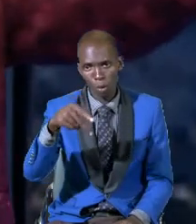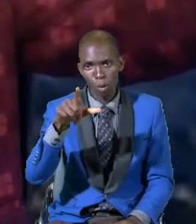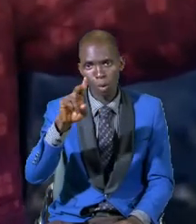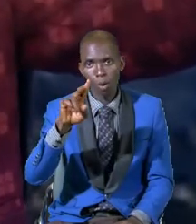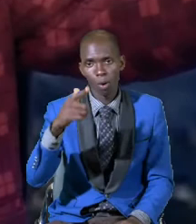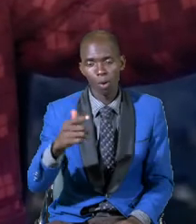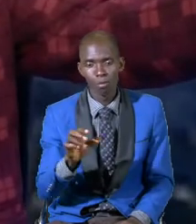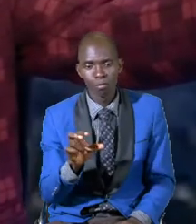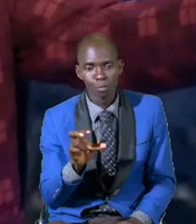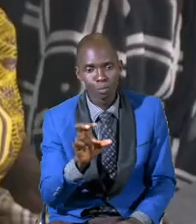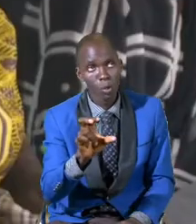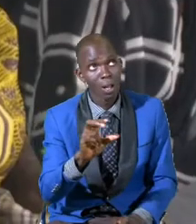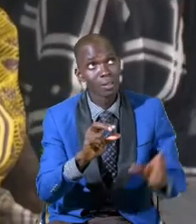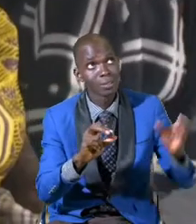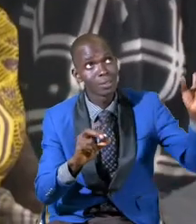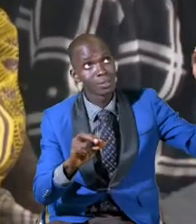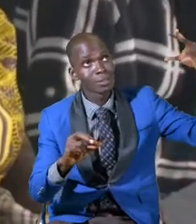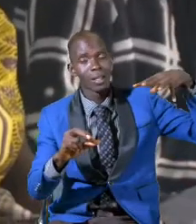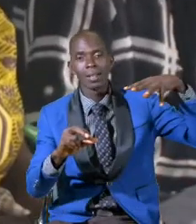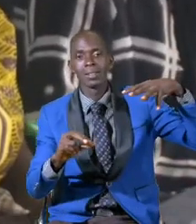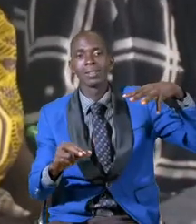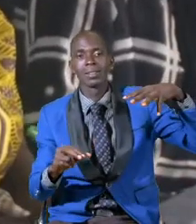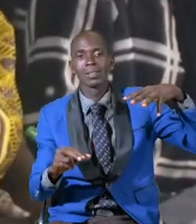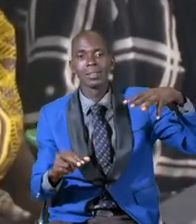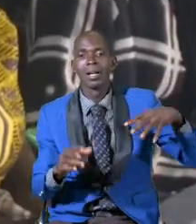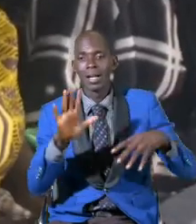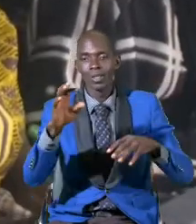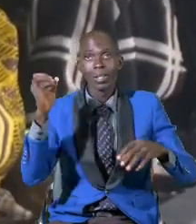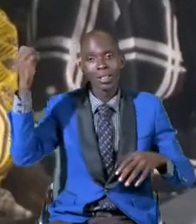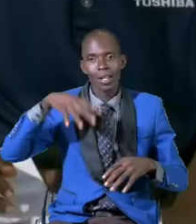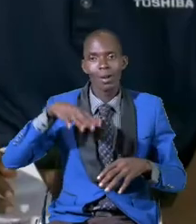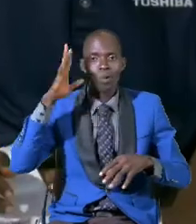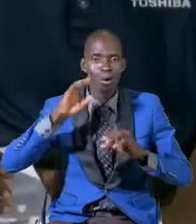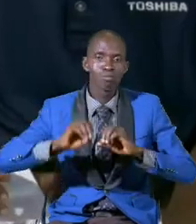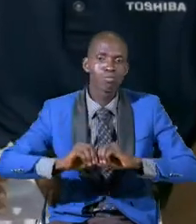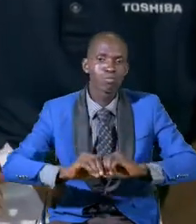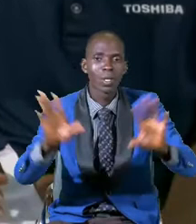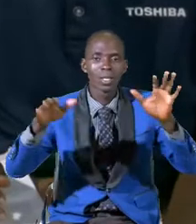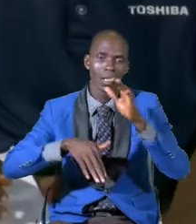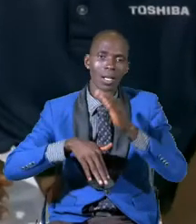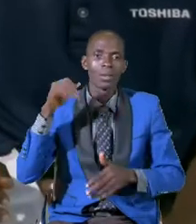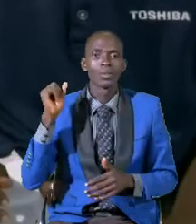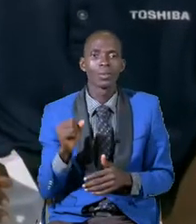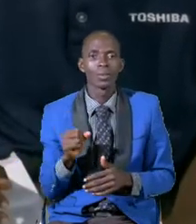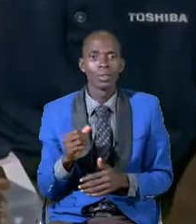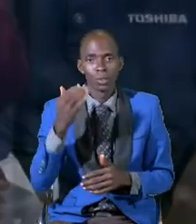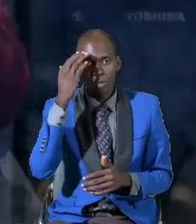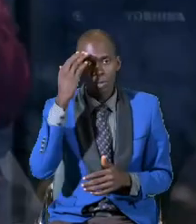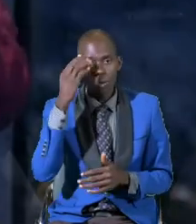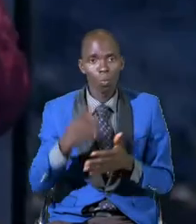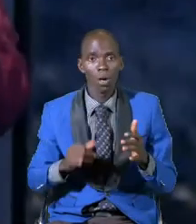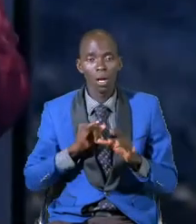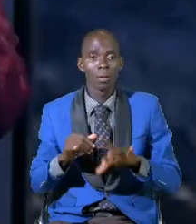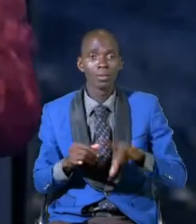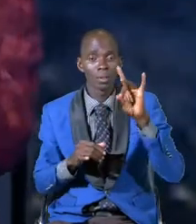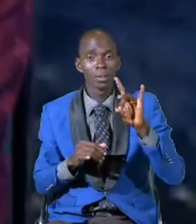light will brighten out. I said your light will brighten out. You know what I discover?